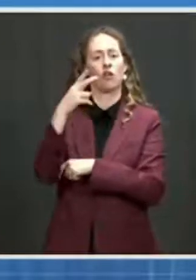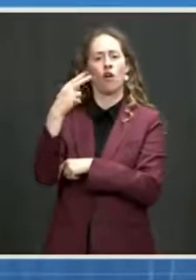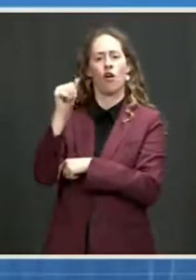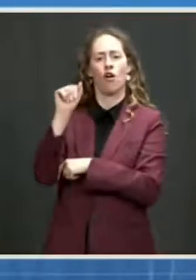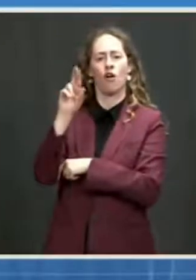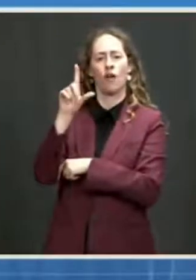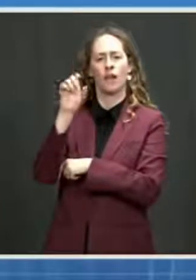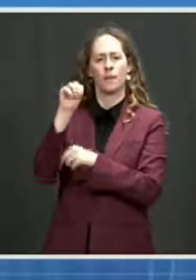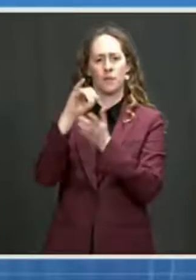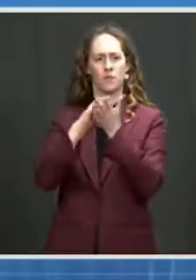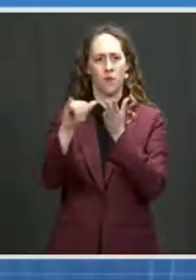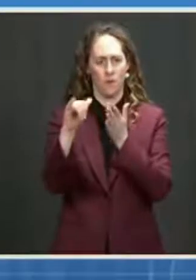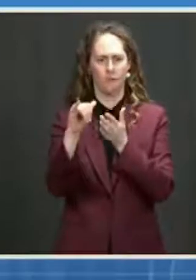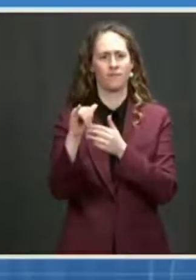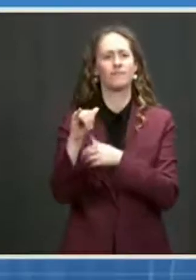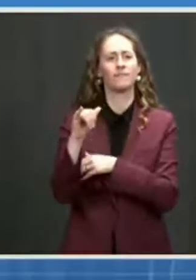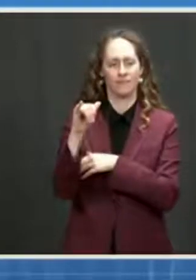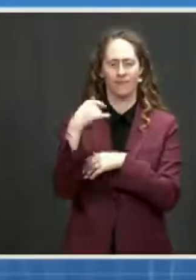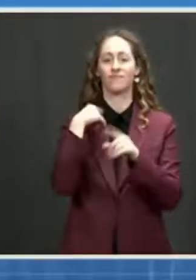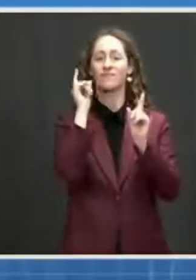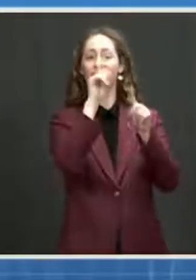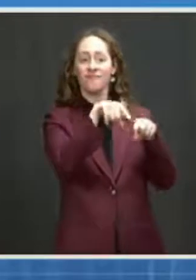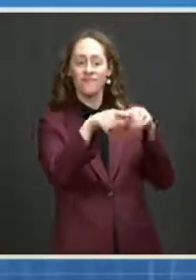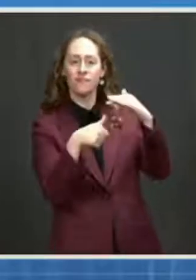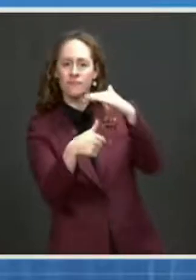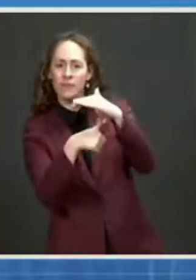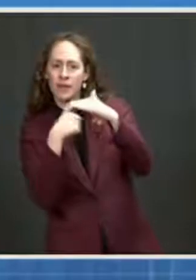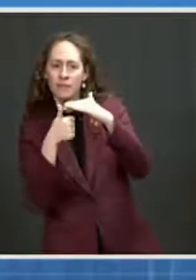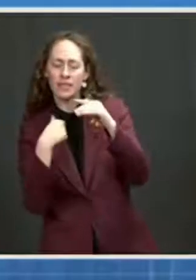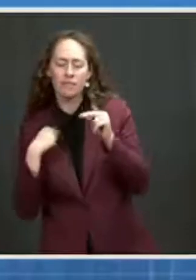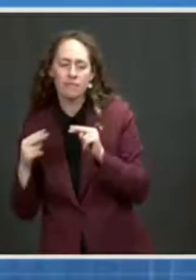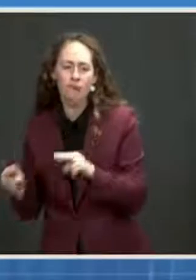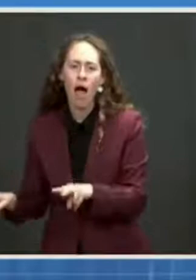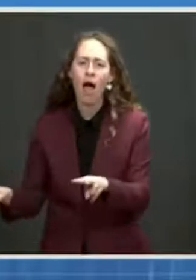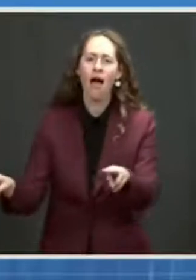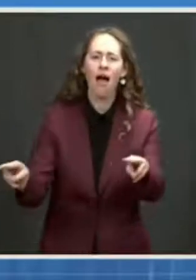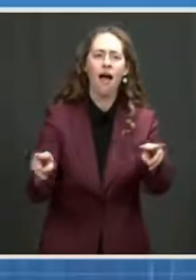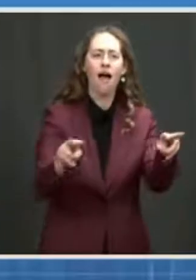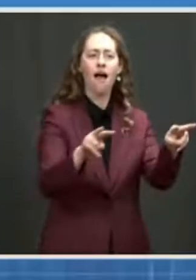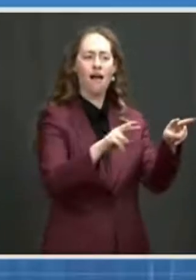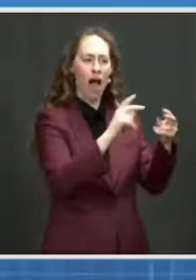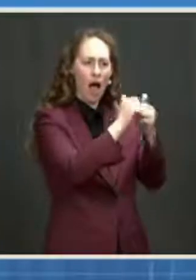up with registration, pre-counseling, vaccination,